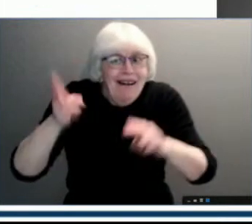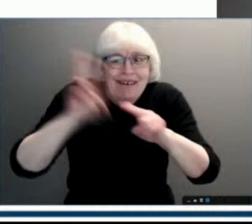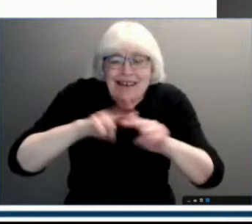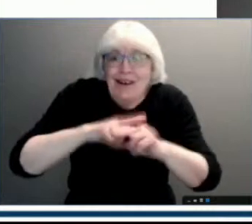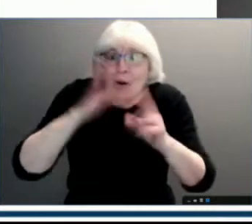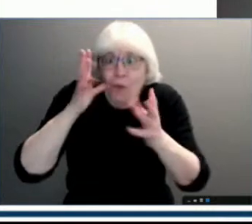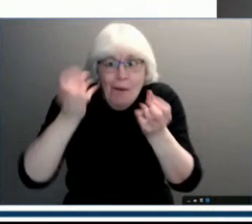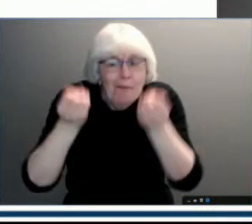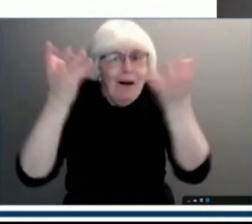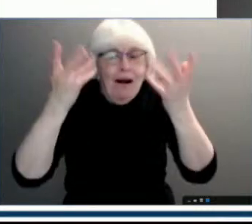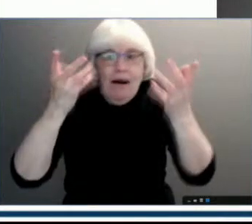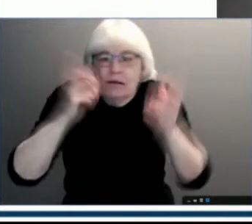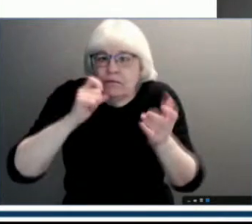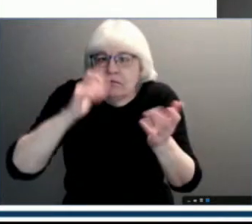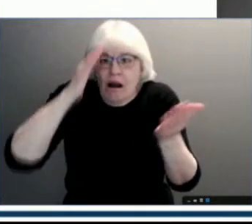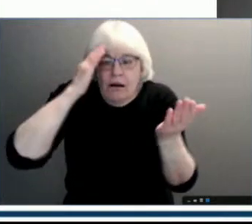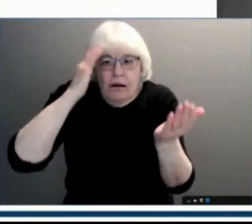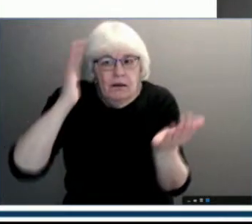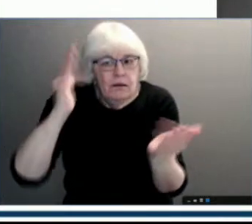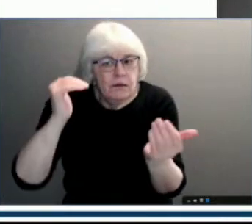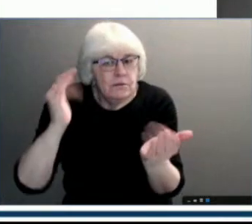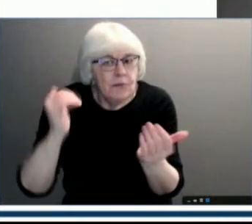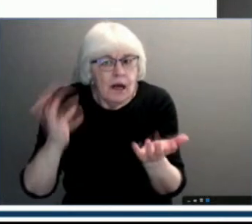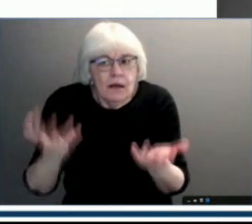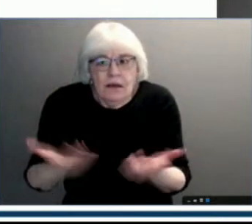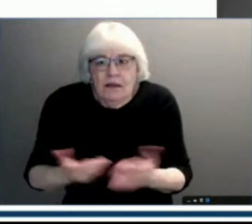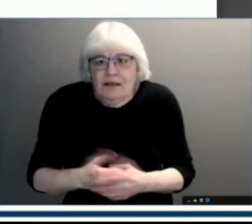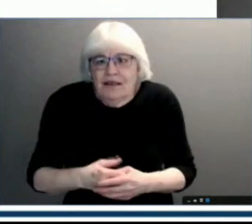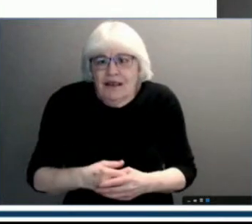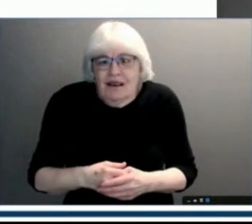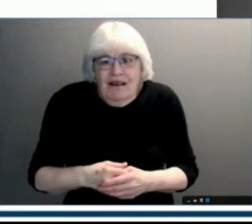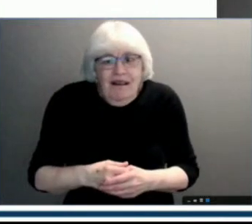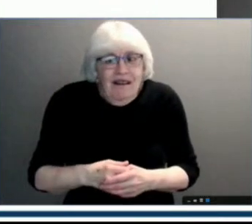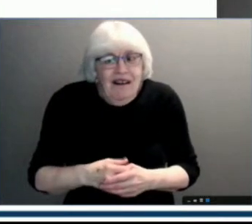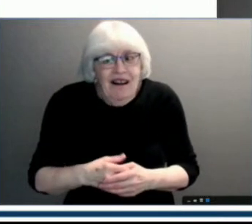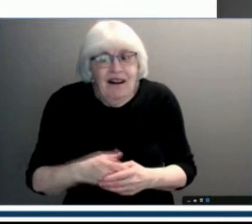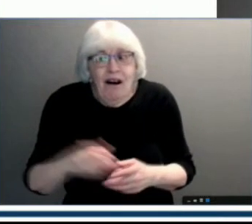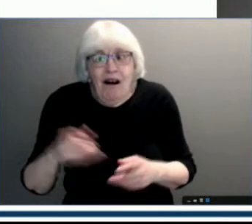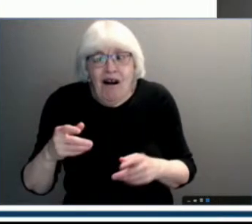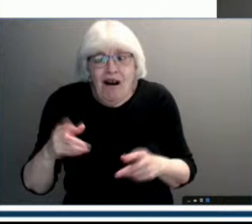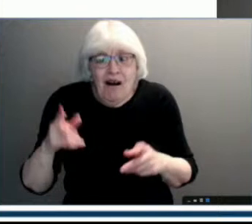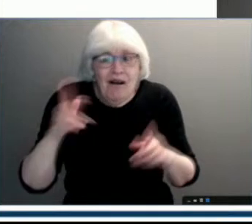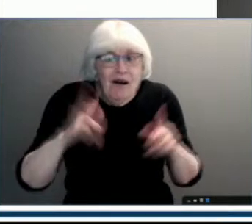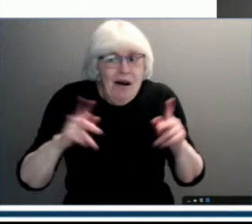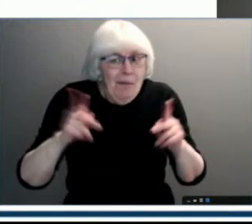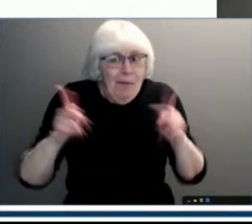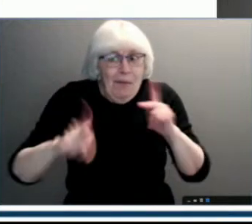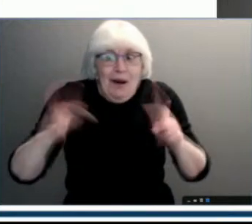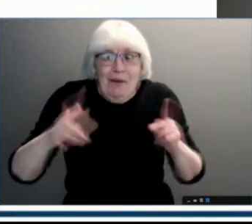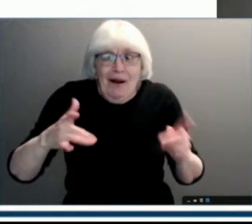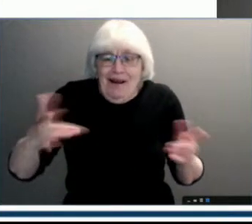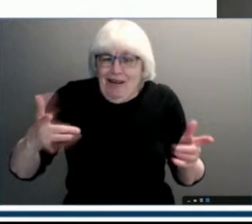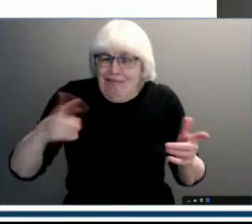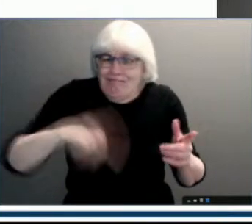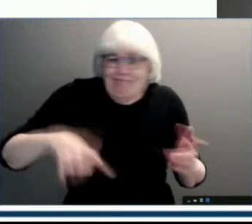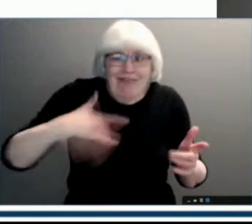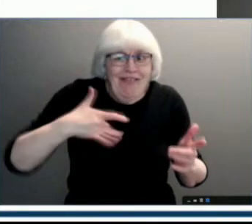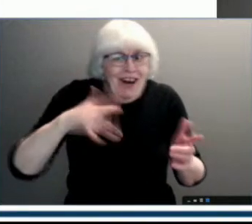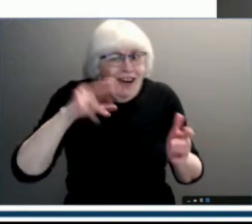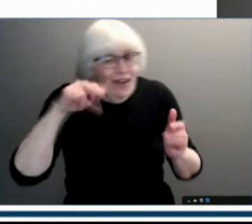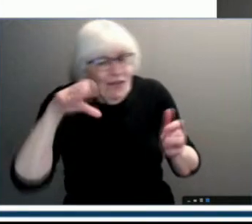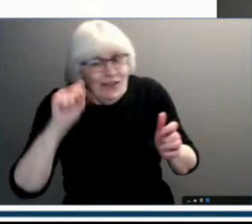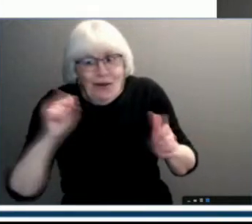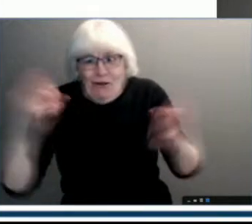sure people would have said that Nova Scotia would fare as well as we have either. Yet here we